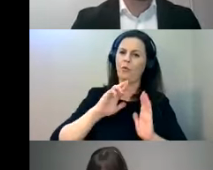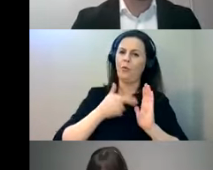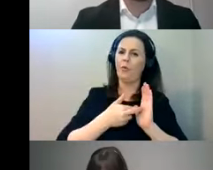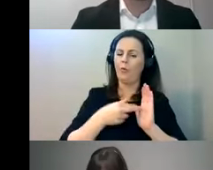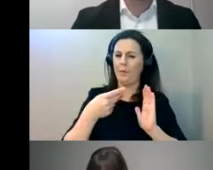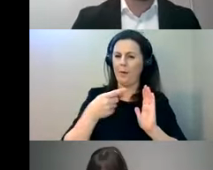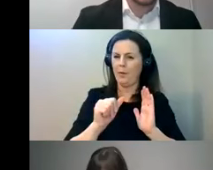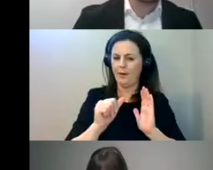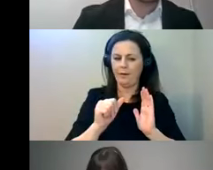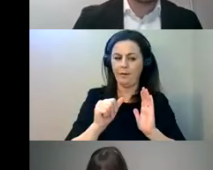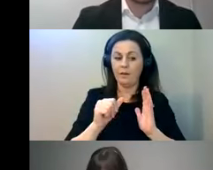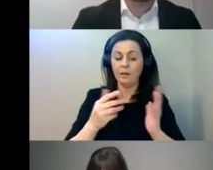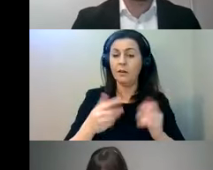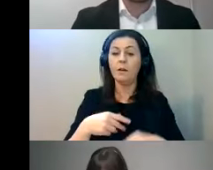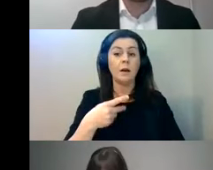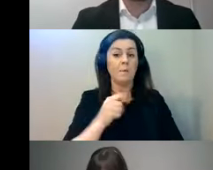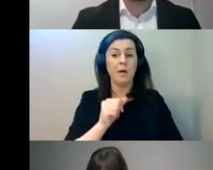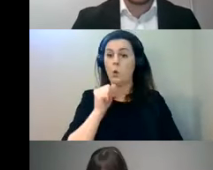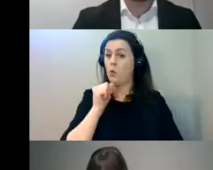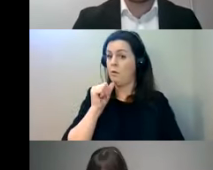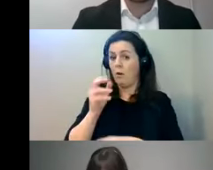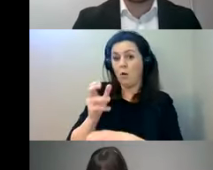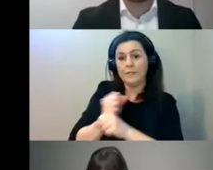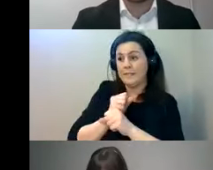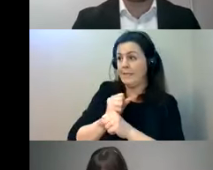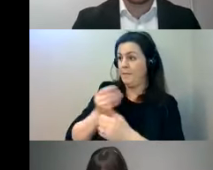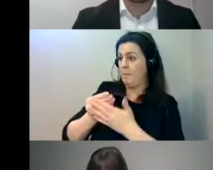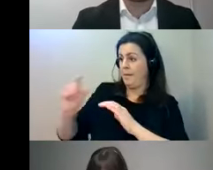A power of attorney who's not receiving compensation for managing the